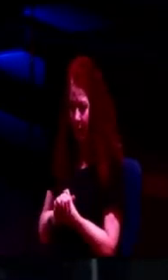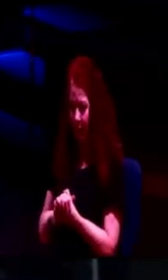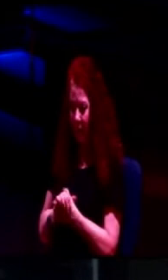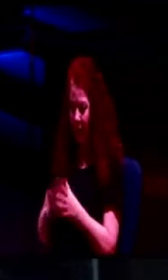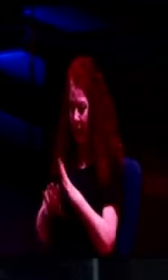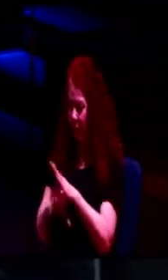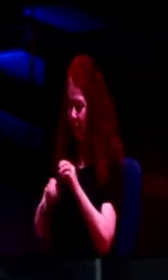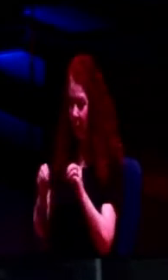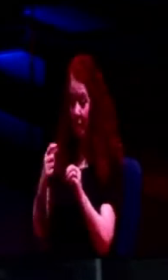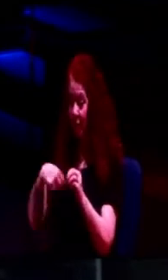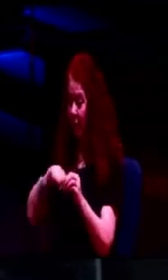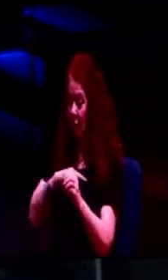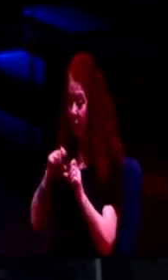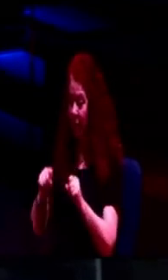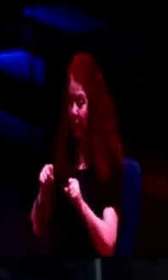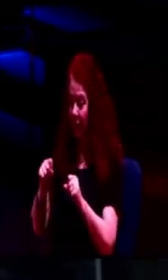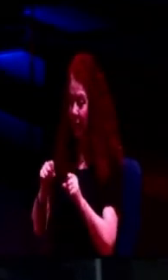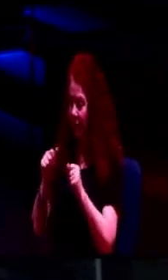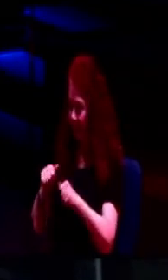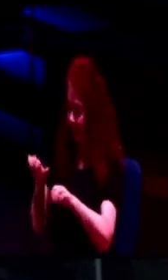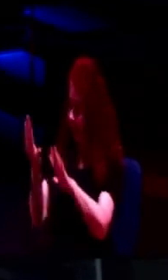valuable than the kingdom.